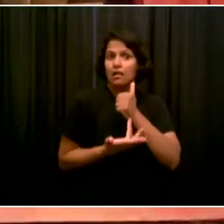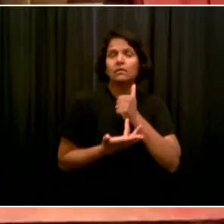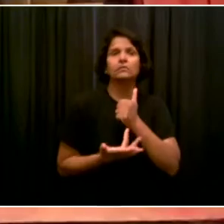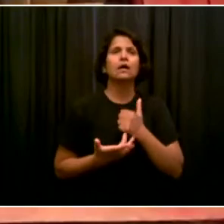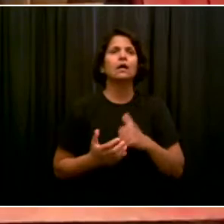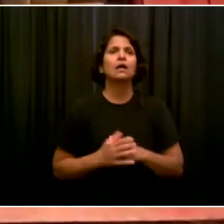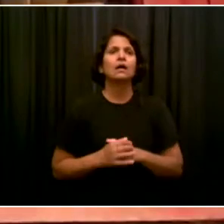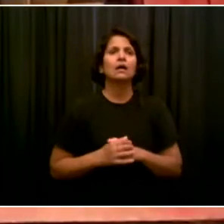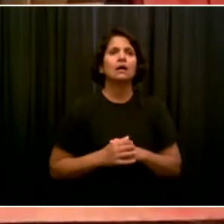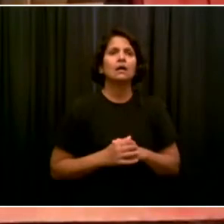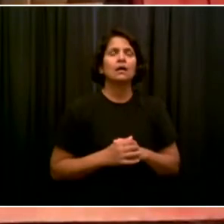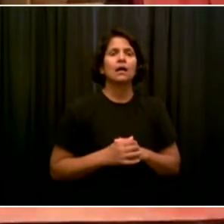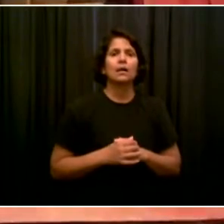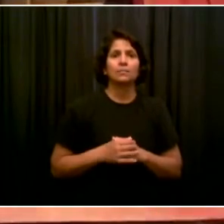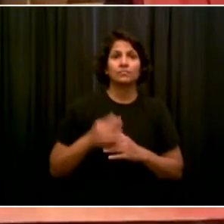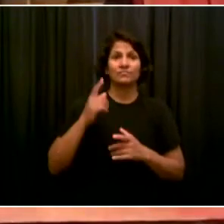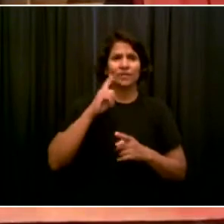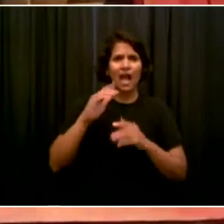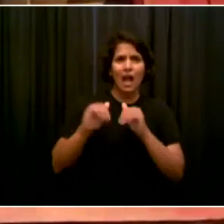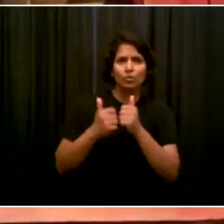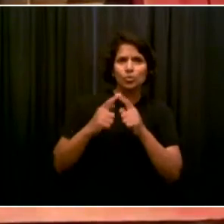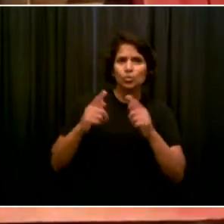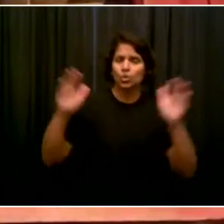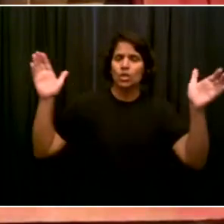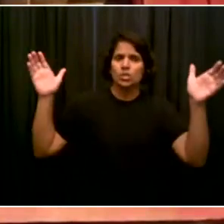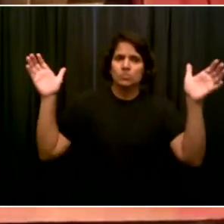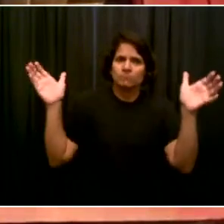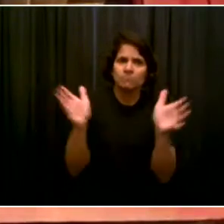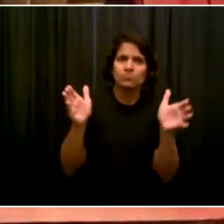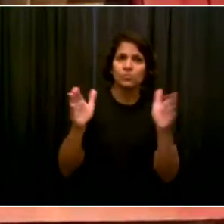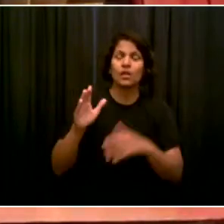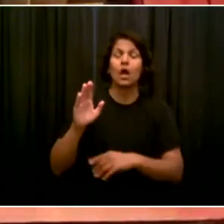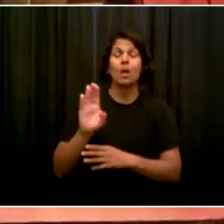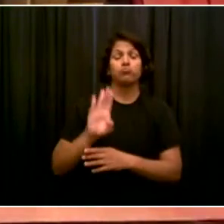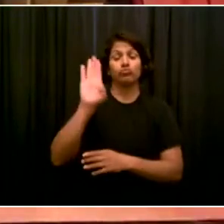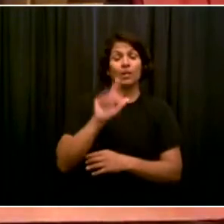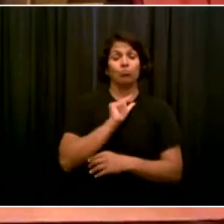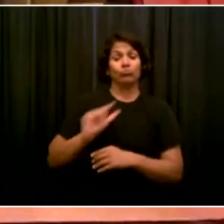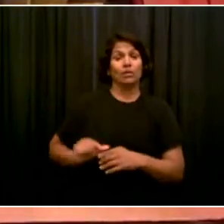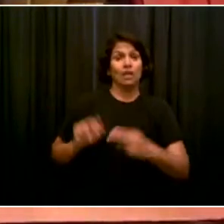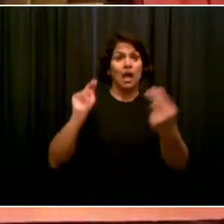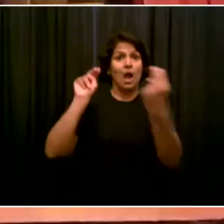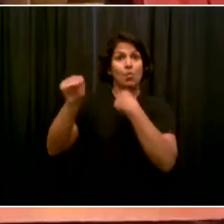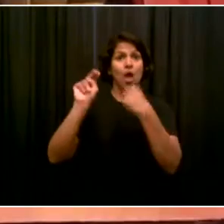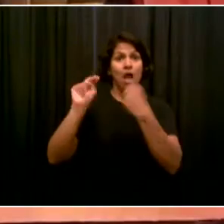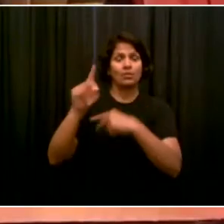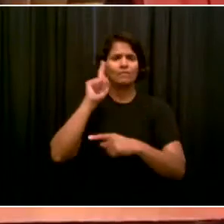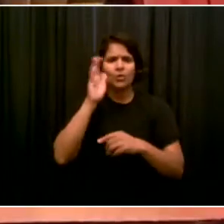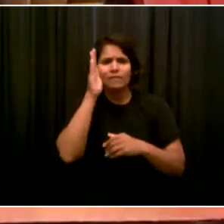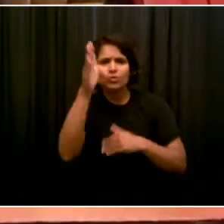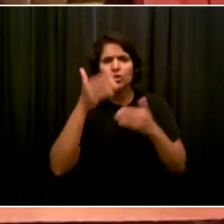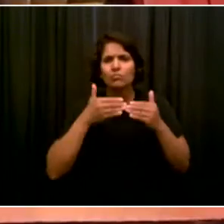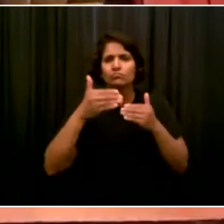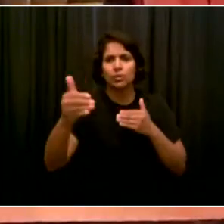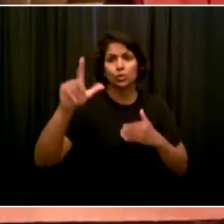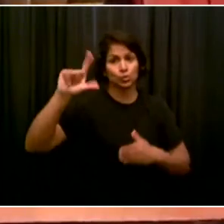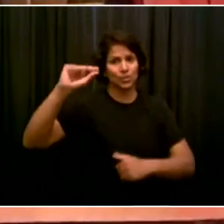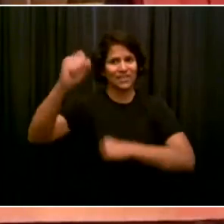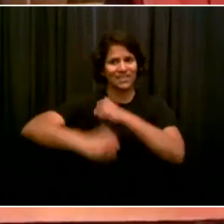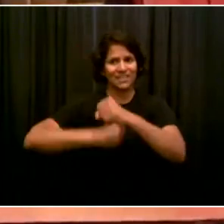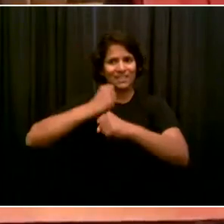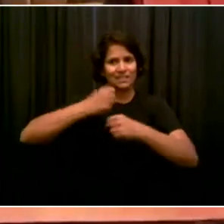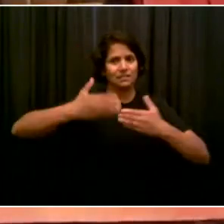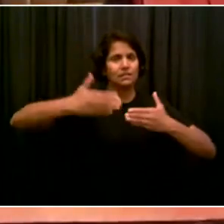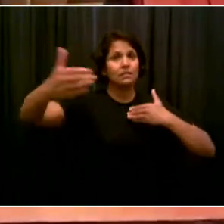current BQE, so that we can really plan for the future generations and have a positive impact